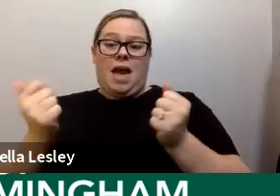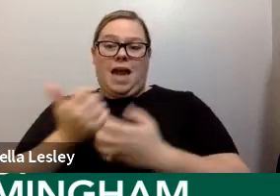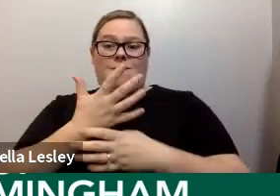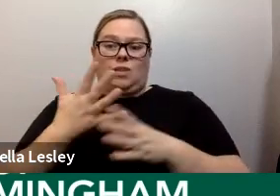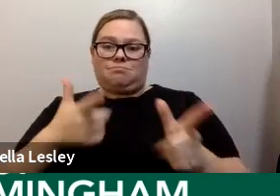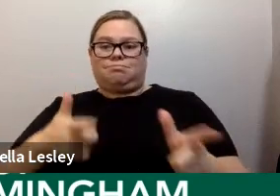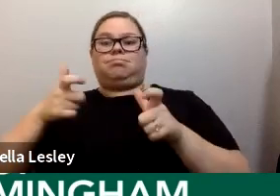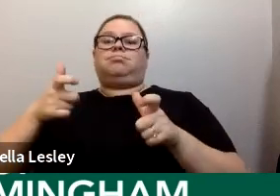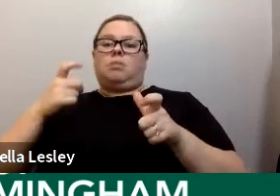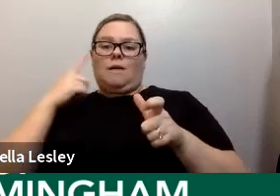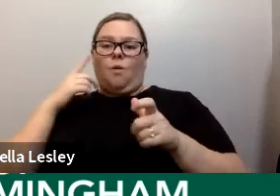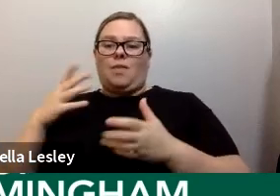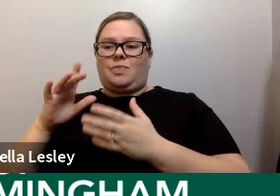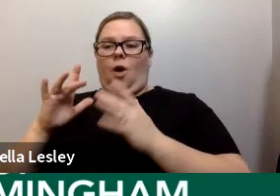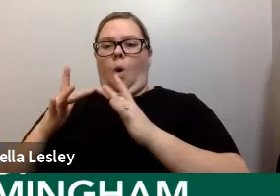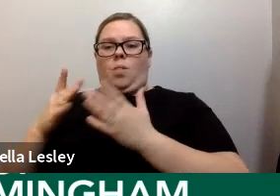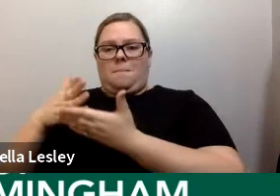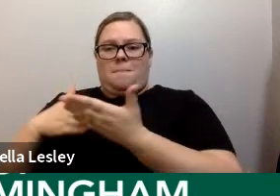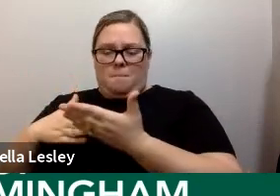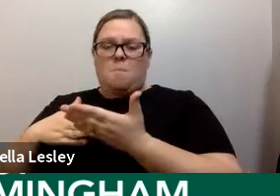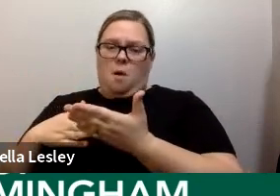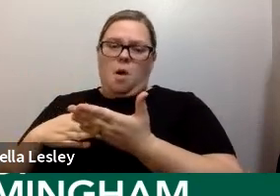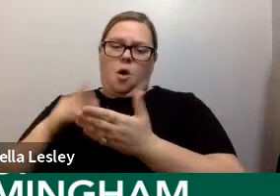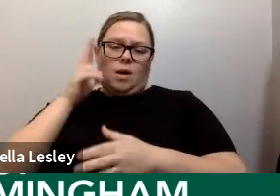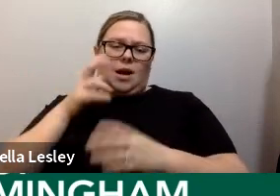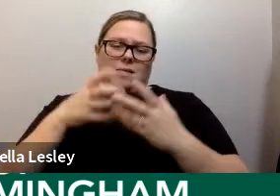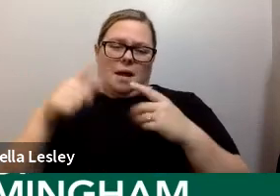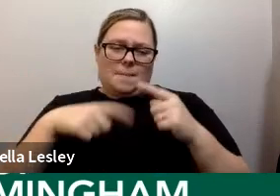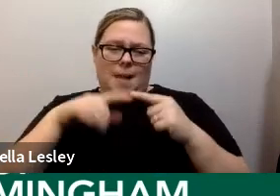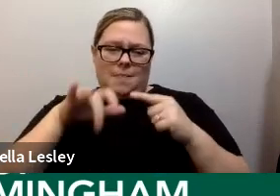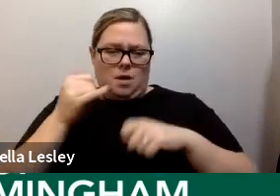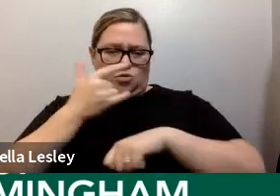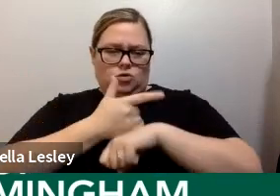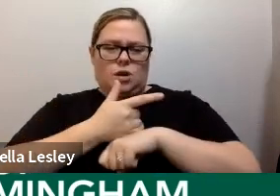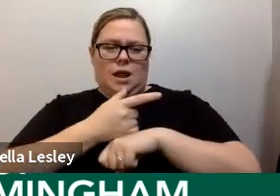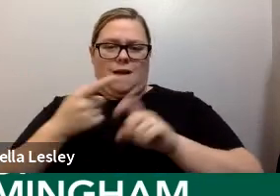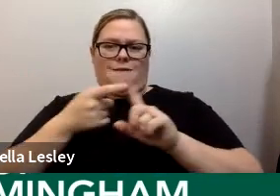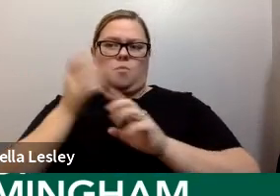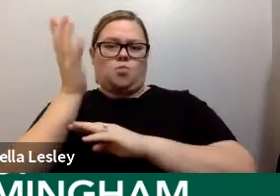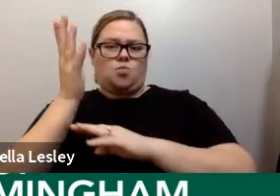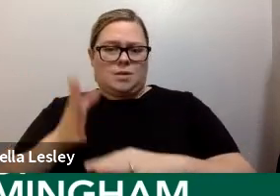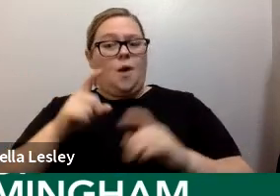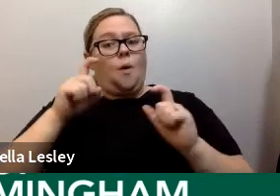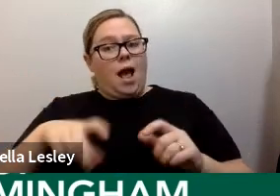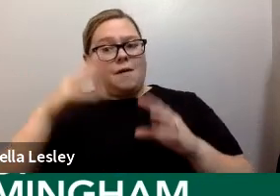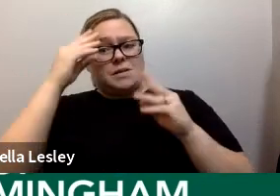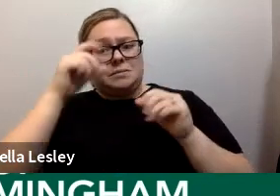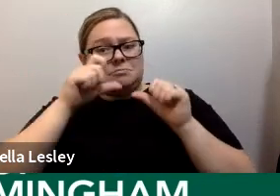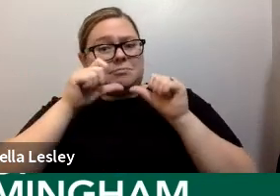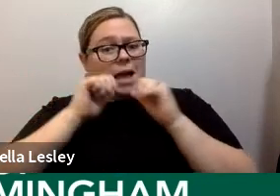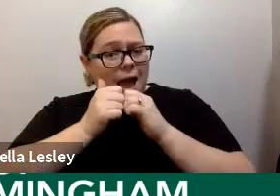the digital side. And you're going to hear a lot about that today from us presenters, that we really need to think continuously about how can